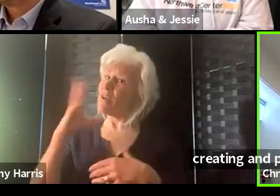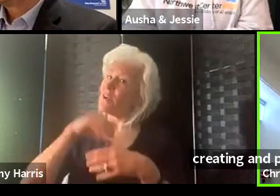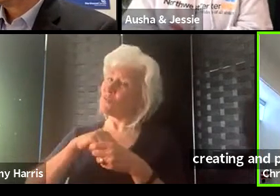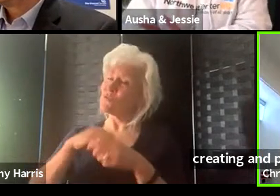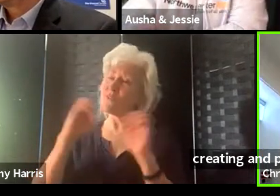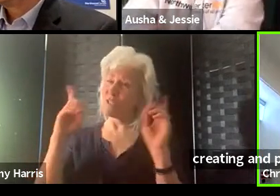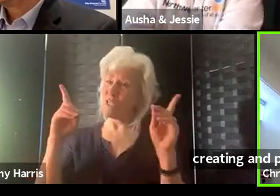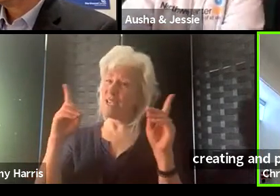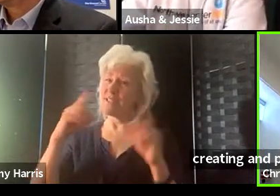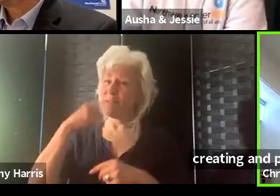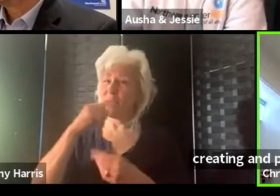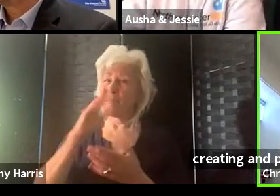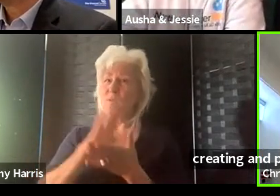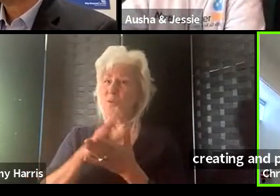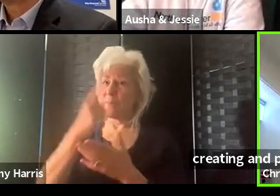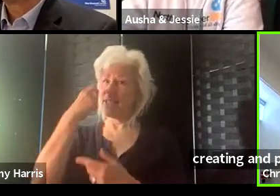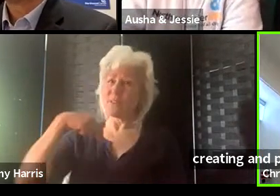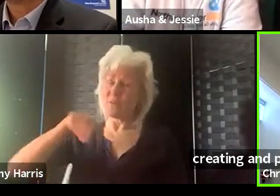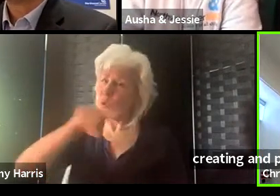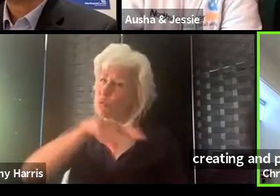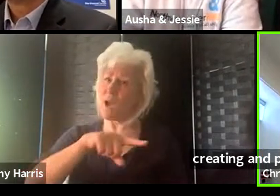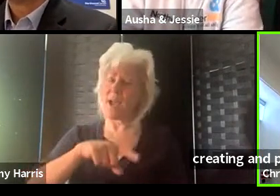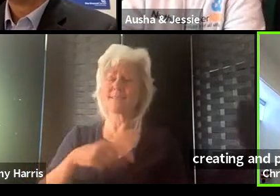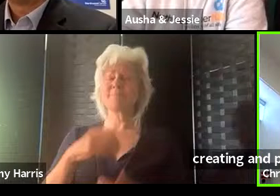schools because of you all. And